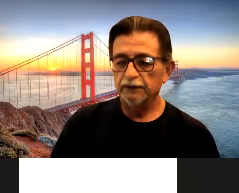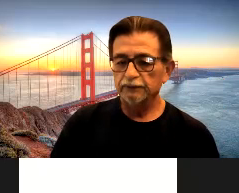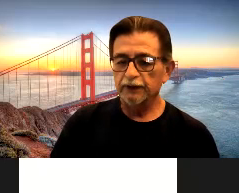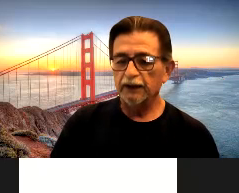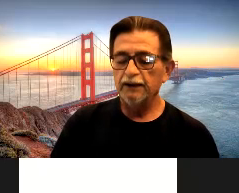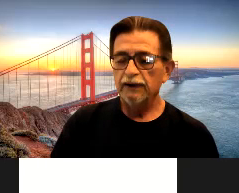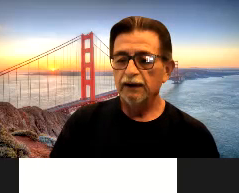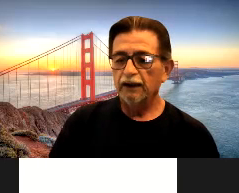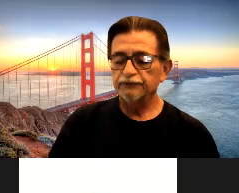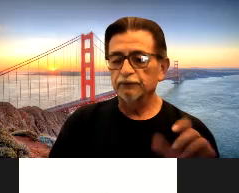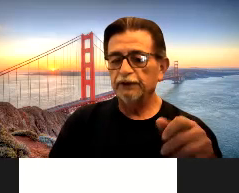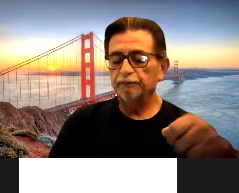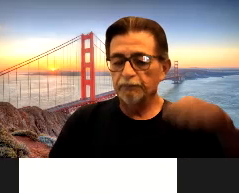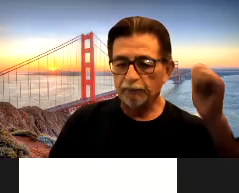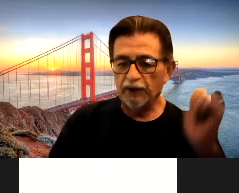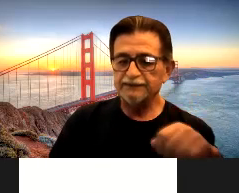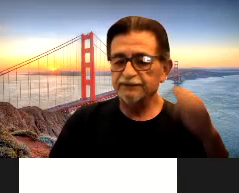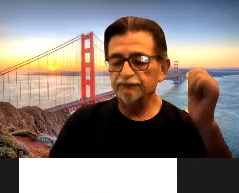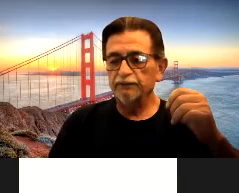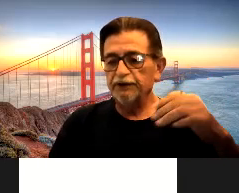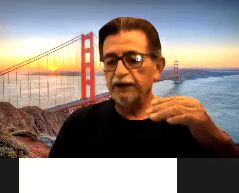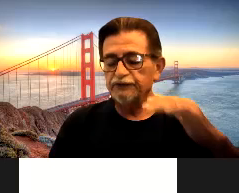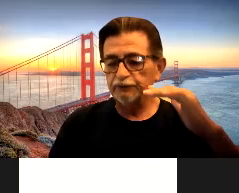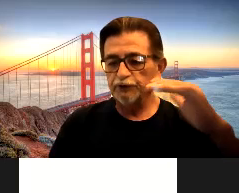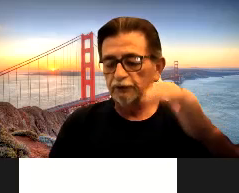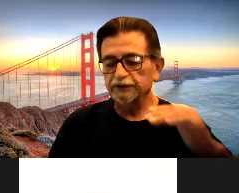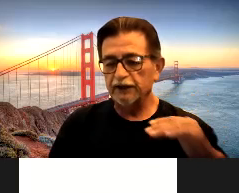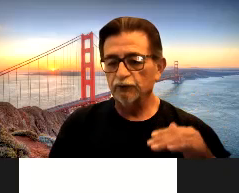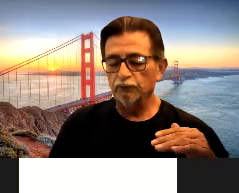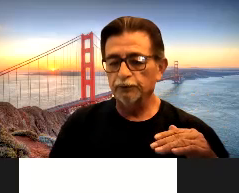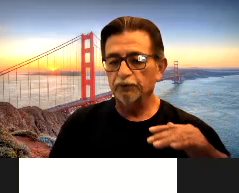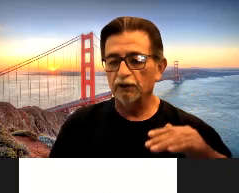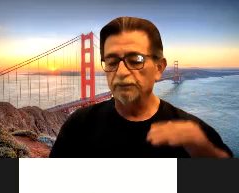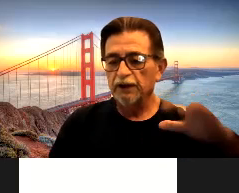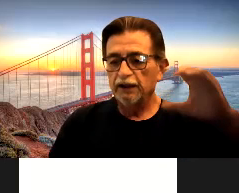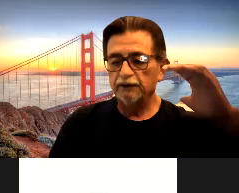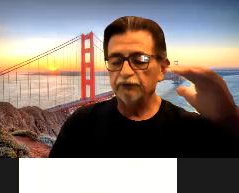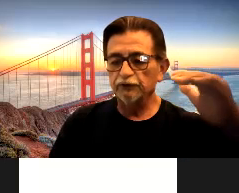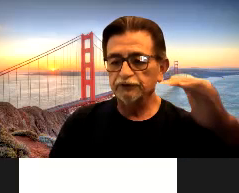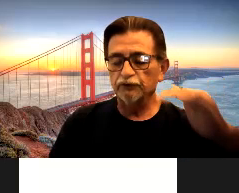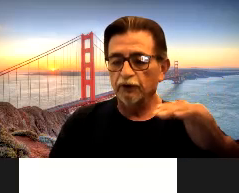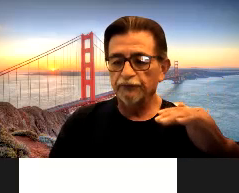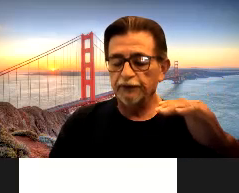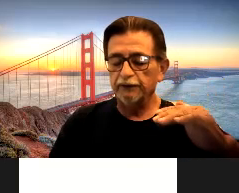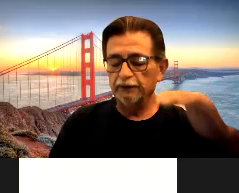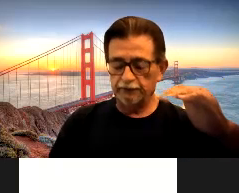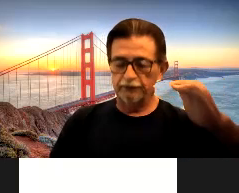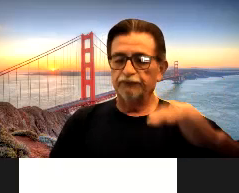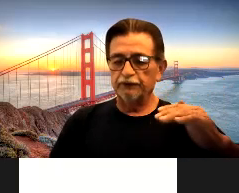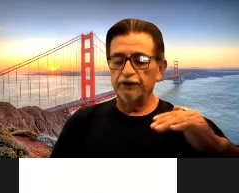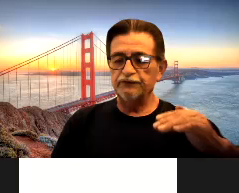incorrect, okay? And so by process of elimination, when you look at that homework problem, and if you're looking through all